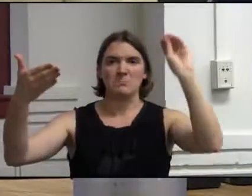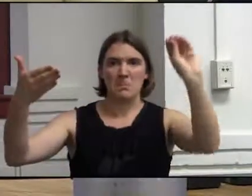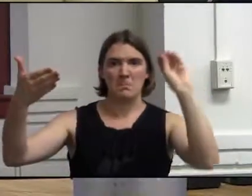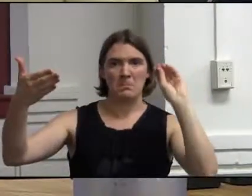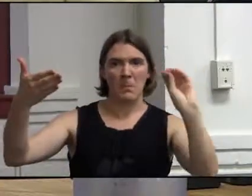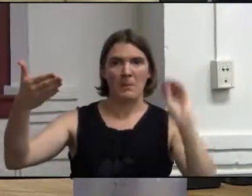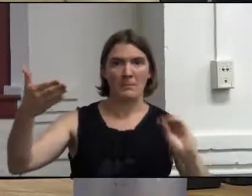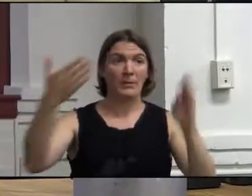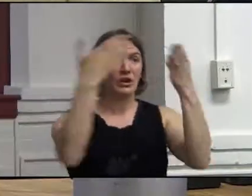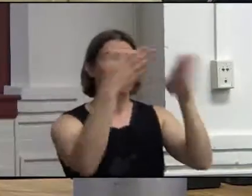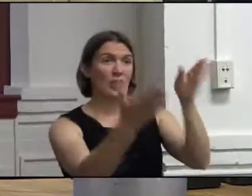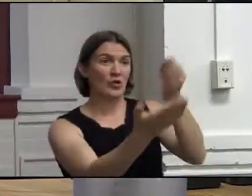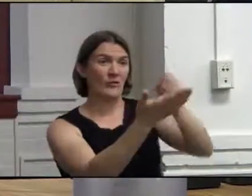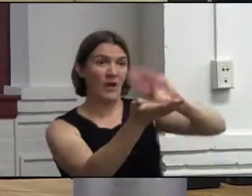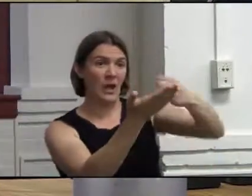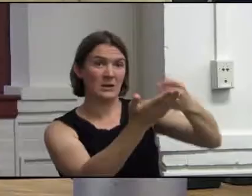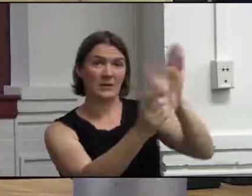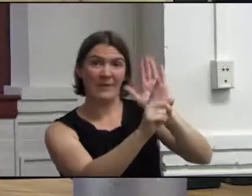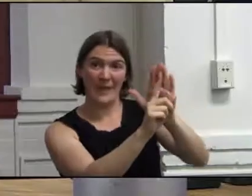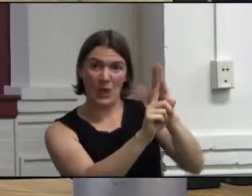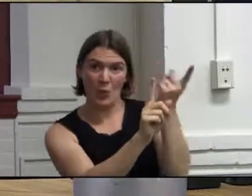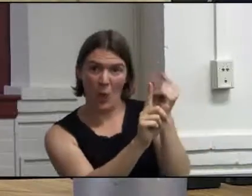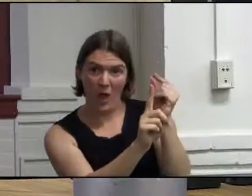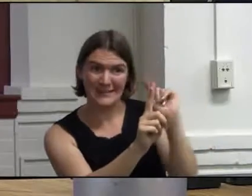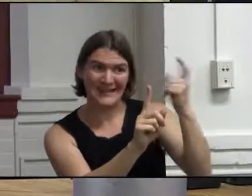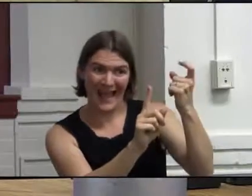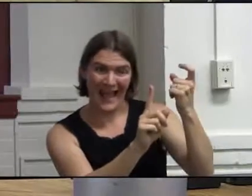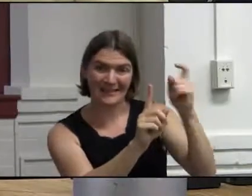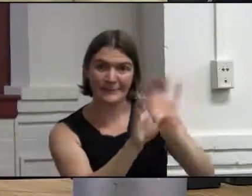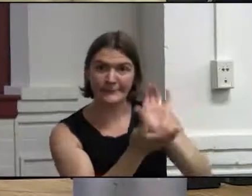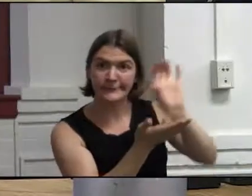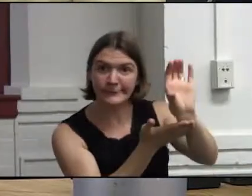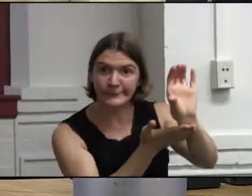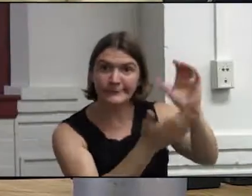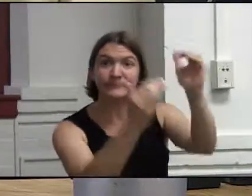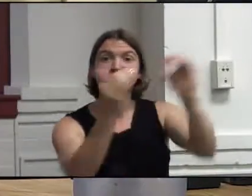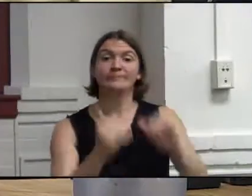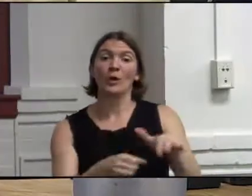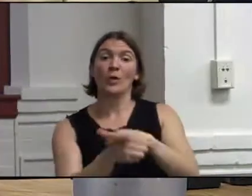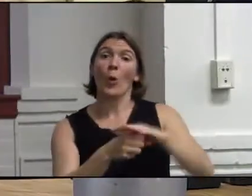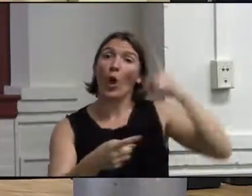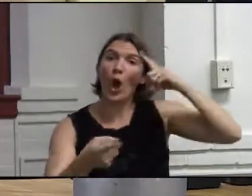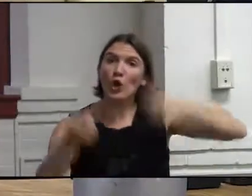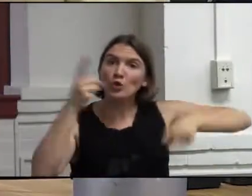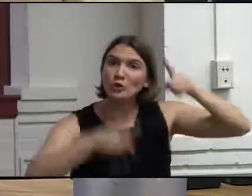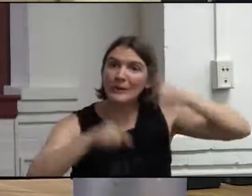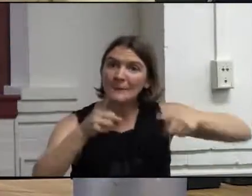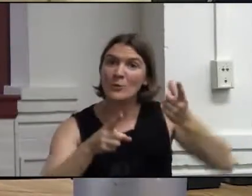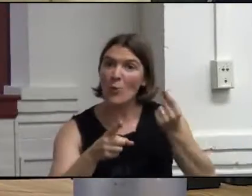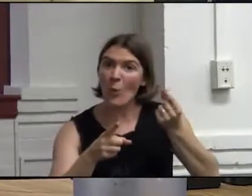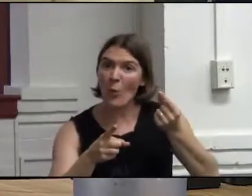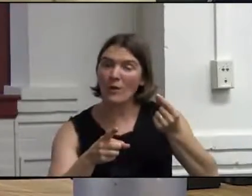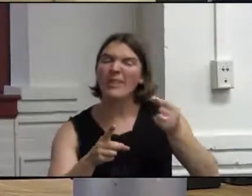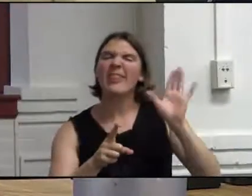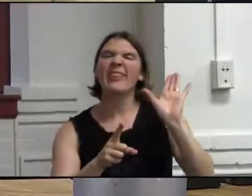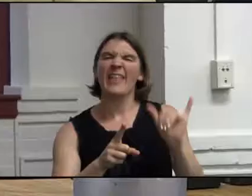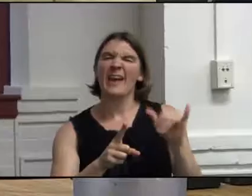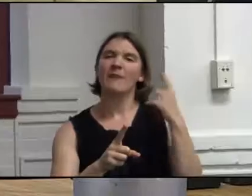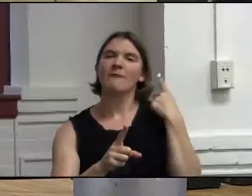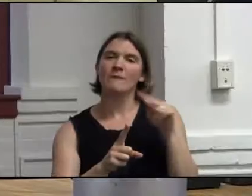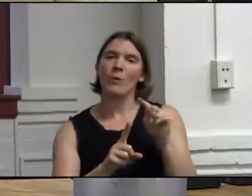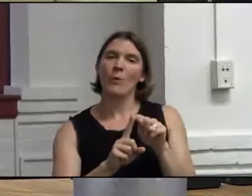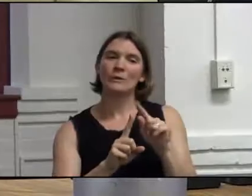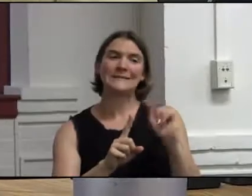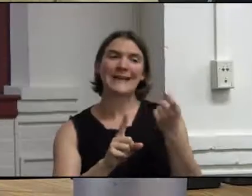what is for general fund obligations, what is the part that's called local agreement, that's an adjustment that's made related to